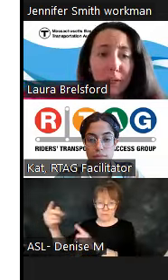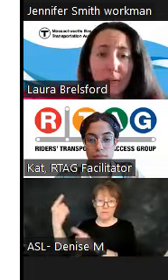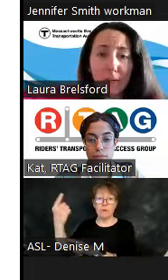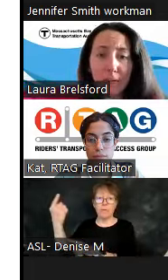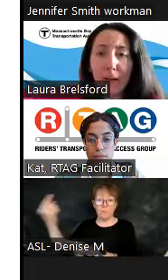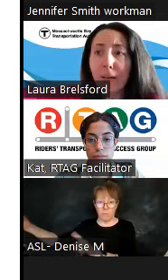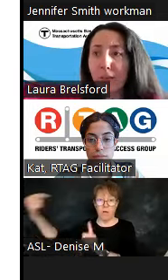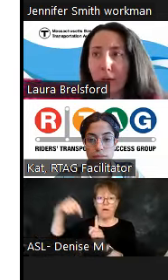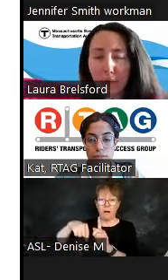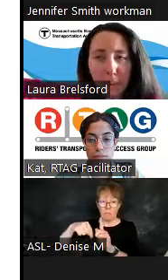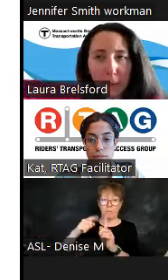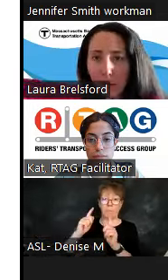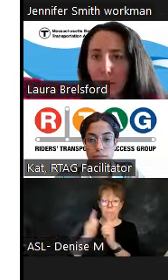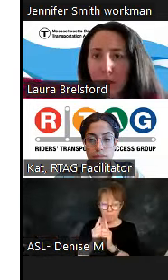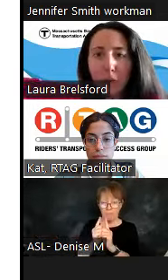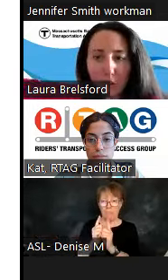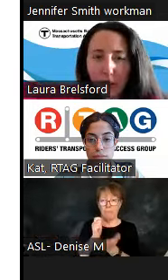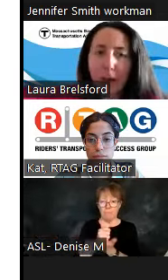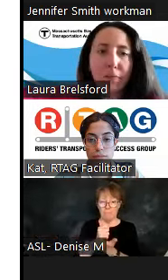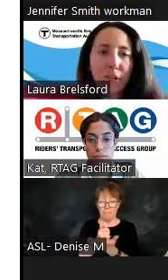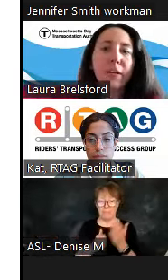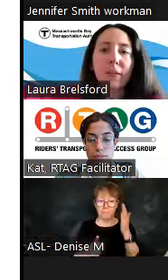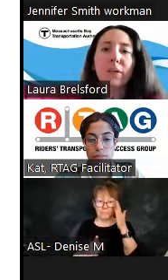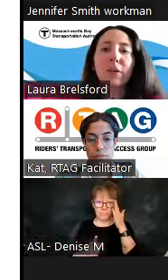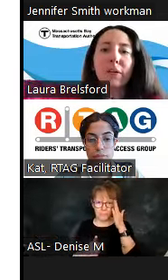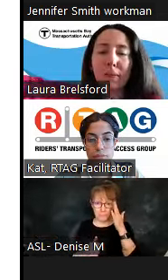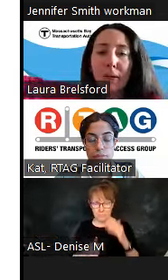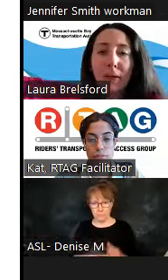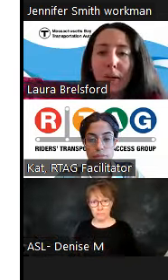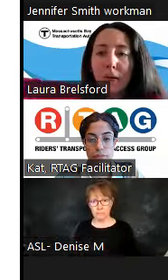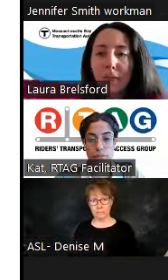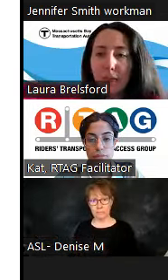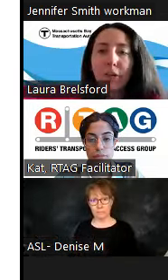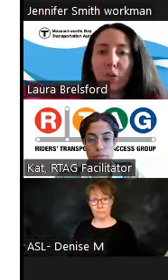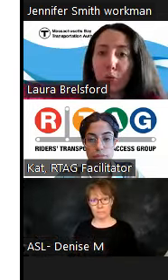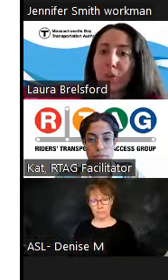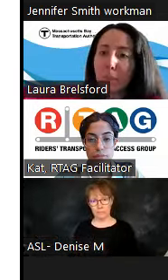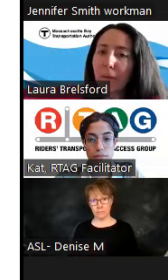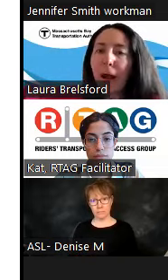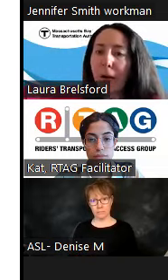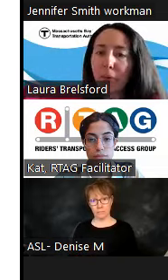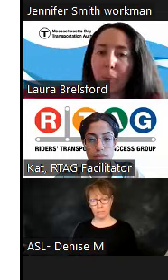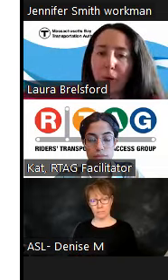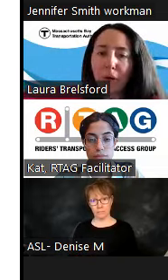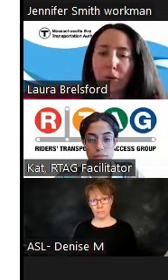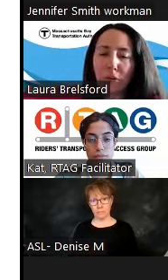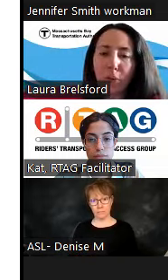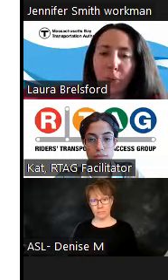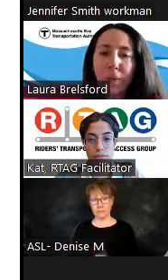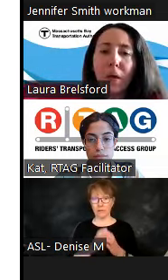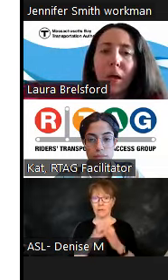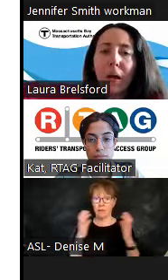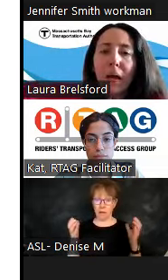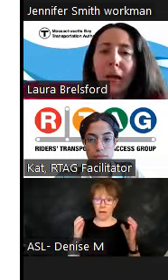to assist. And there's a lot of very clear and serious rules about how that works.